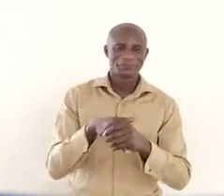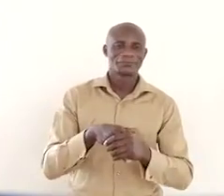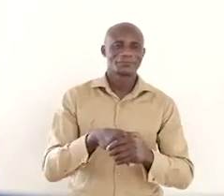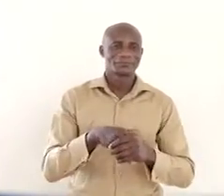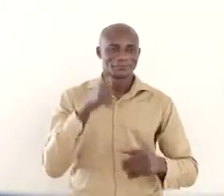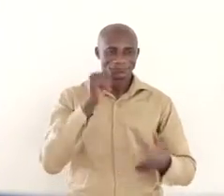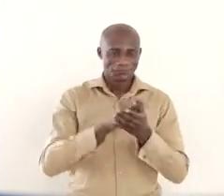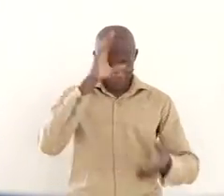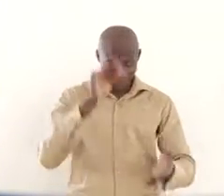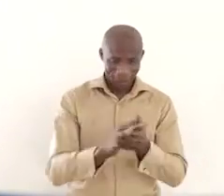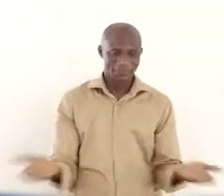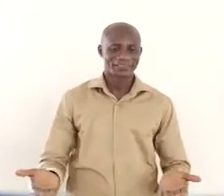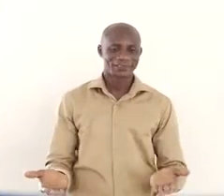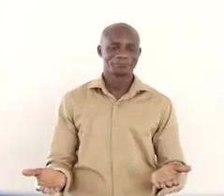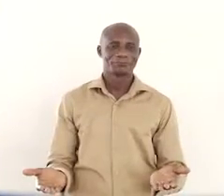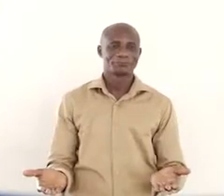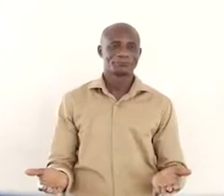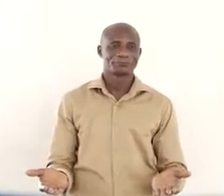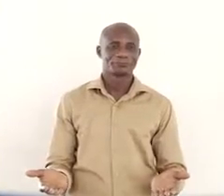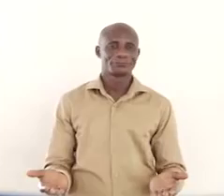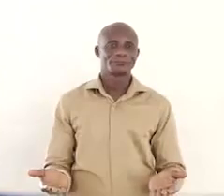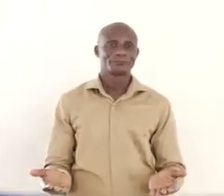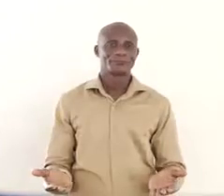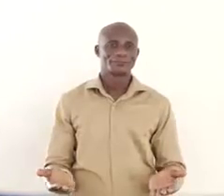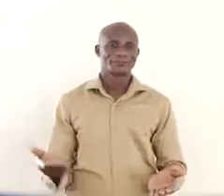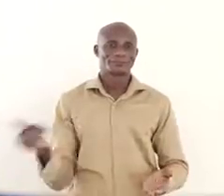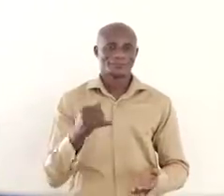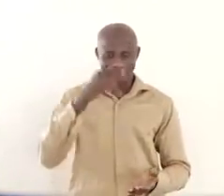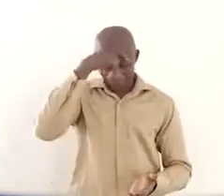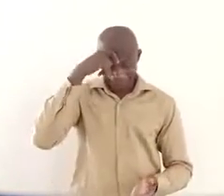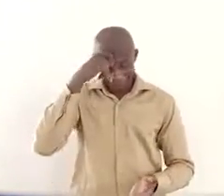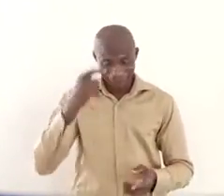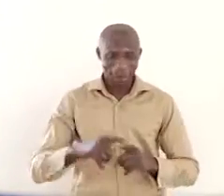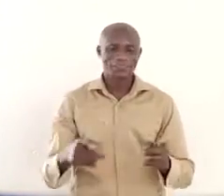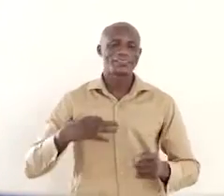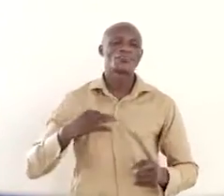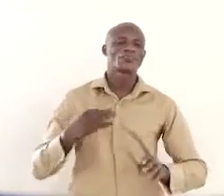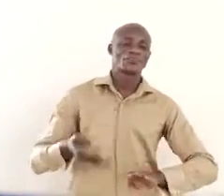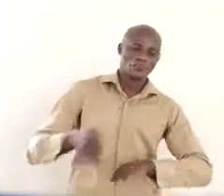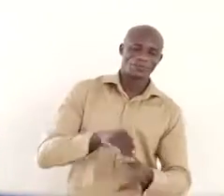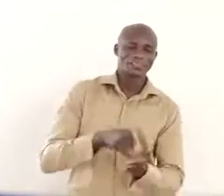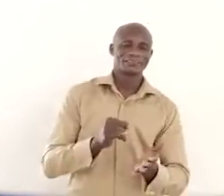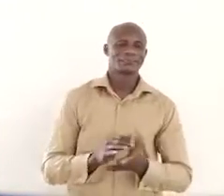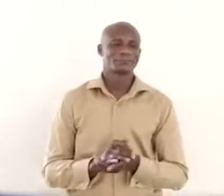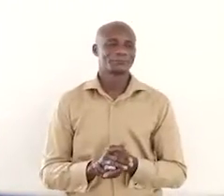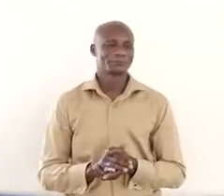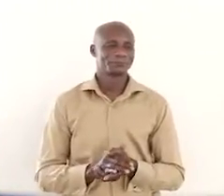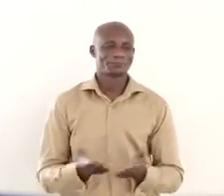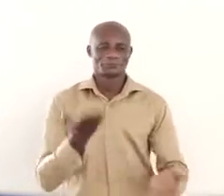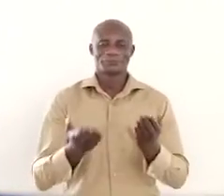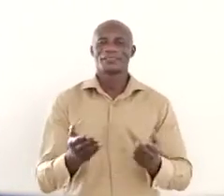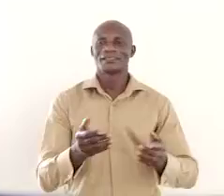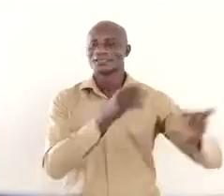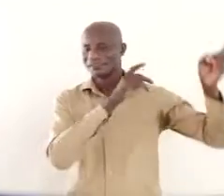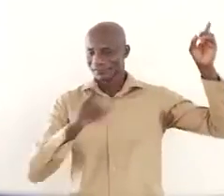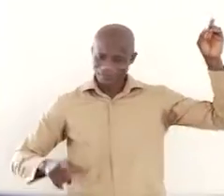at, Abby? Even these couples I'm looking at, chicken, they sweat, feathers no allow make we see. Anyway,